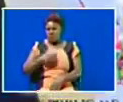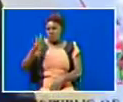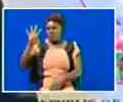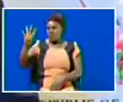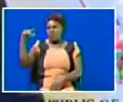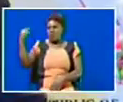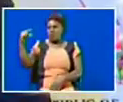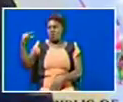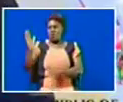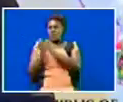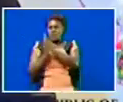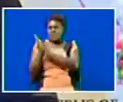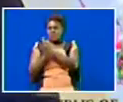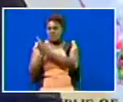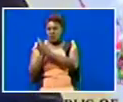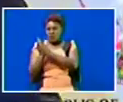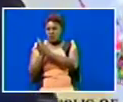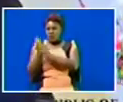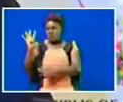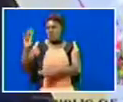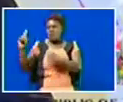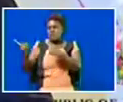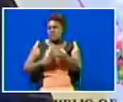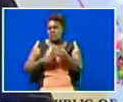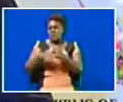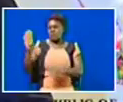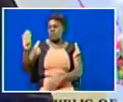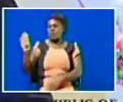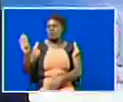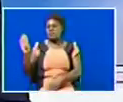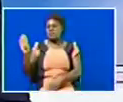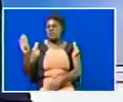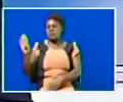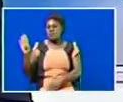4 gold medals, silver medals, and 6 bronze.